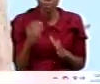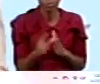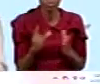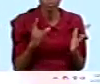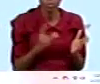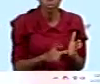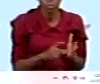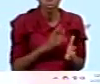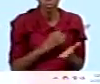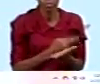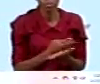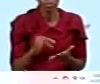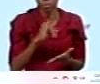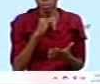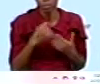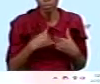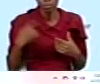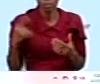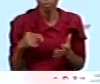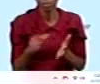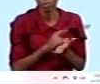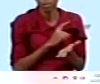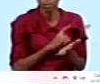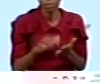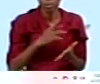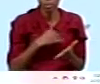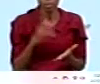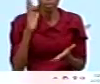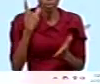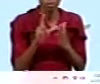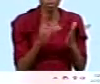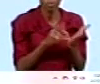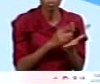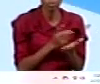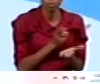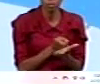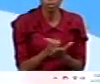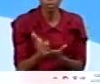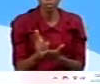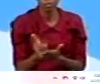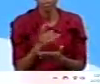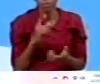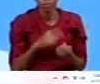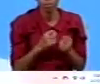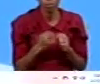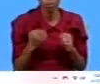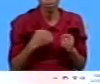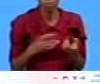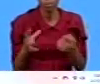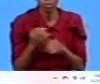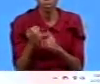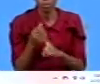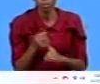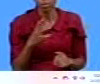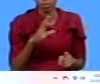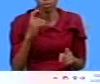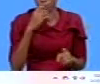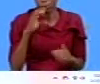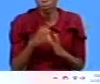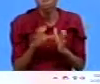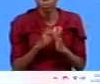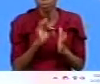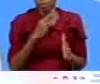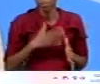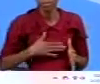yet thy commandments are my delight. The righteousness of thy testimony is everlasting. Give me understanding, and I shall live.